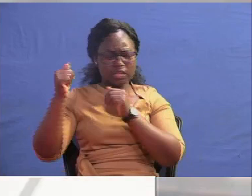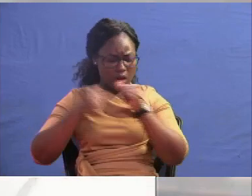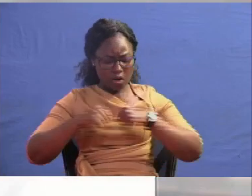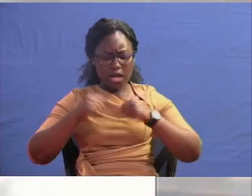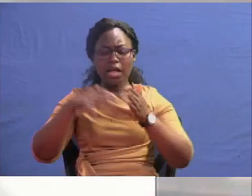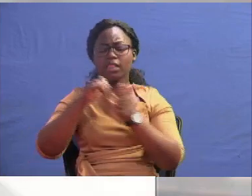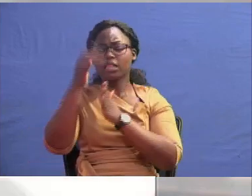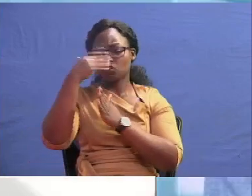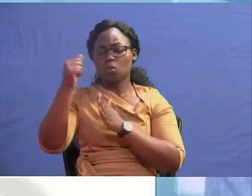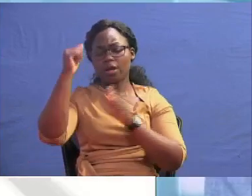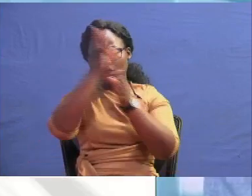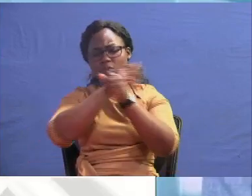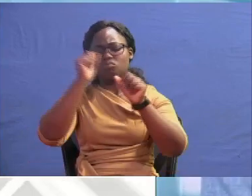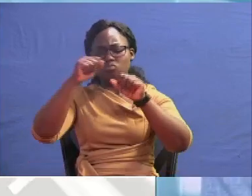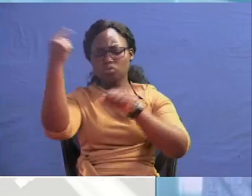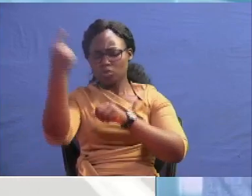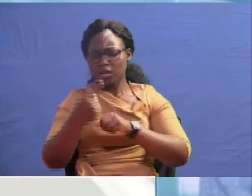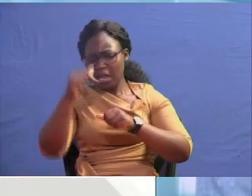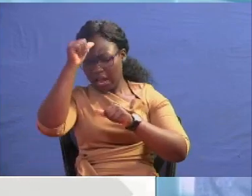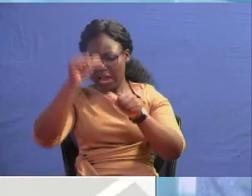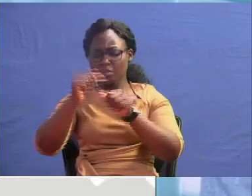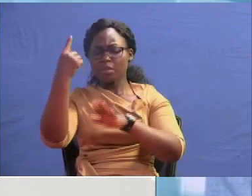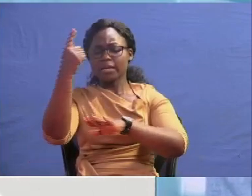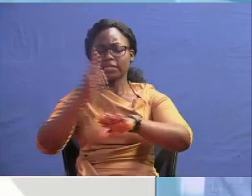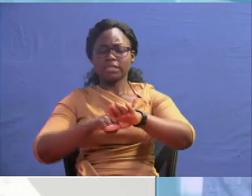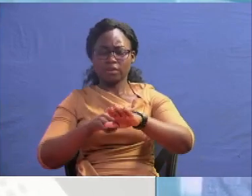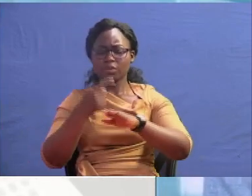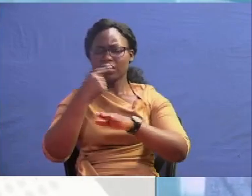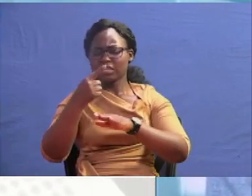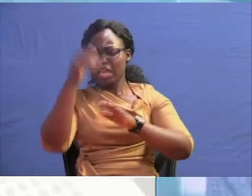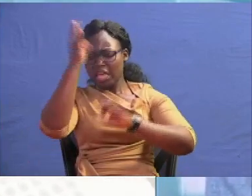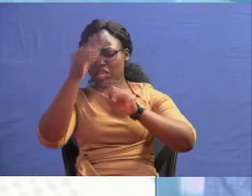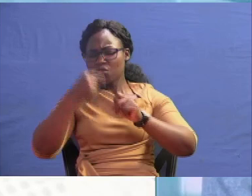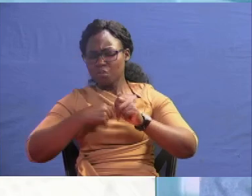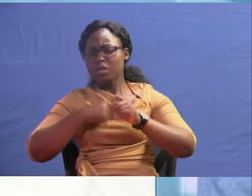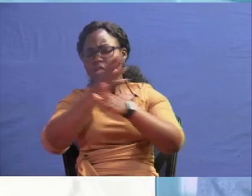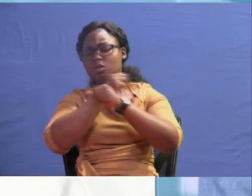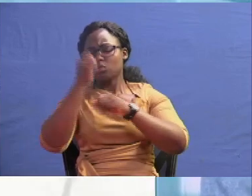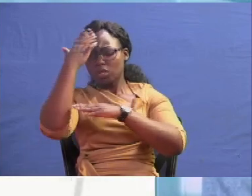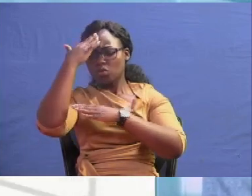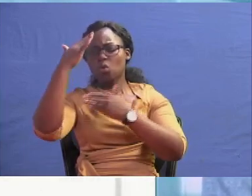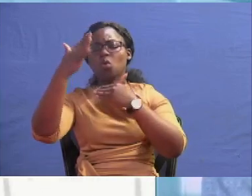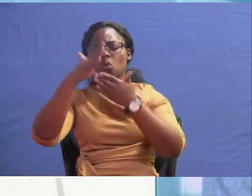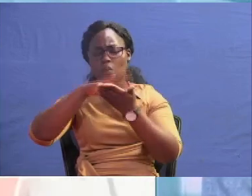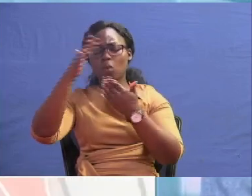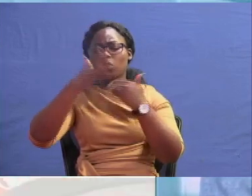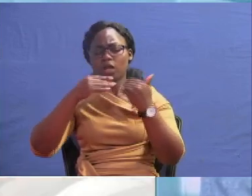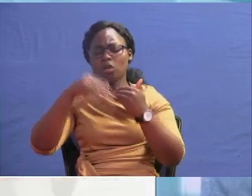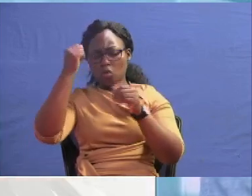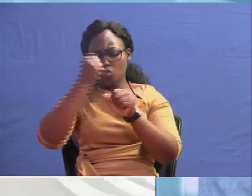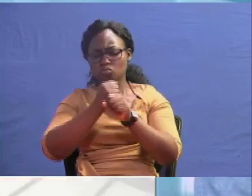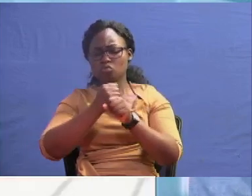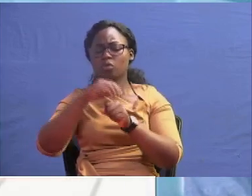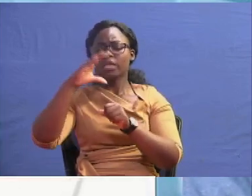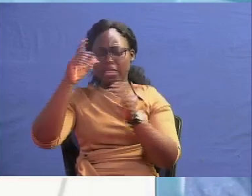has to come in? Because I remember there was a time he said that if I, as the president, know more than you do in your ministry, then that should be